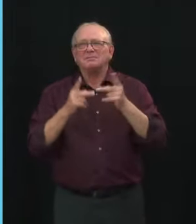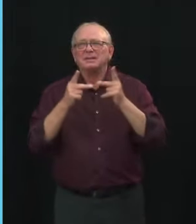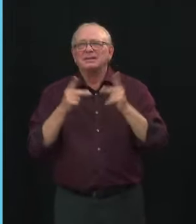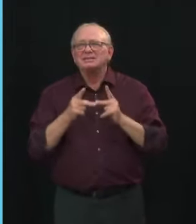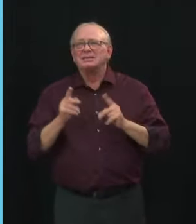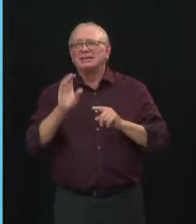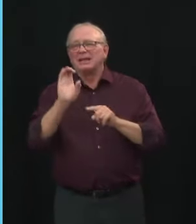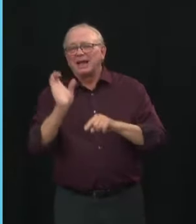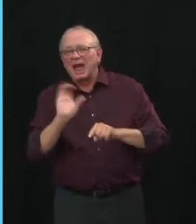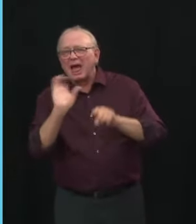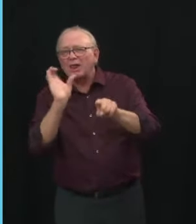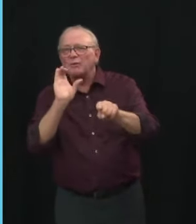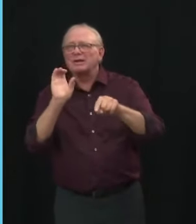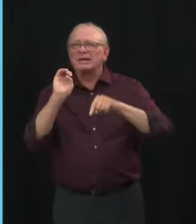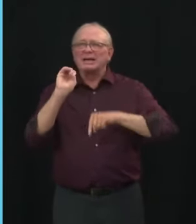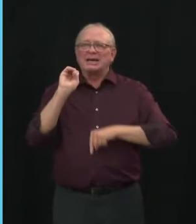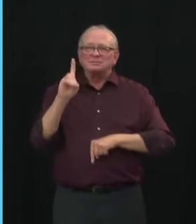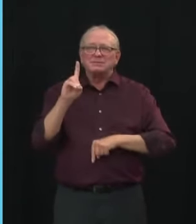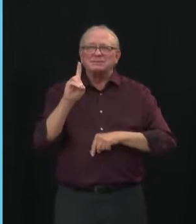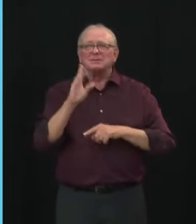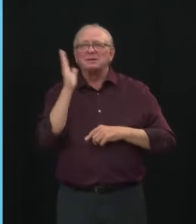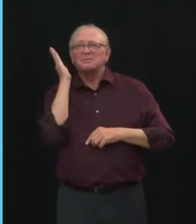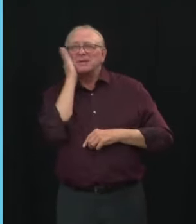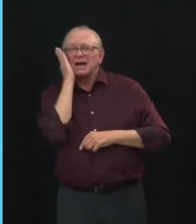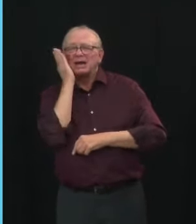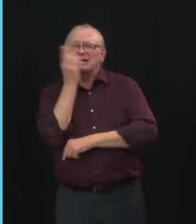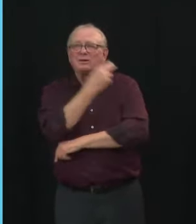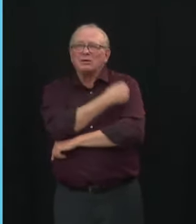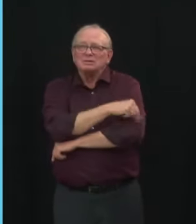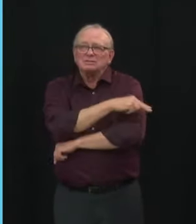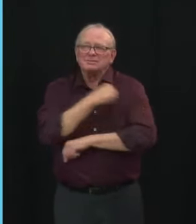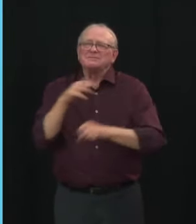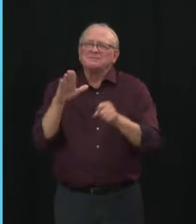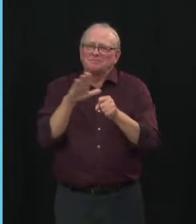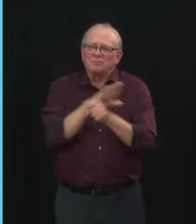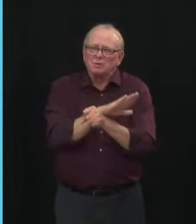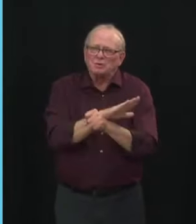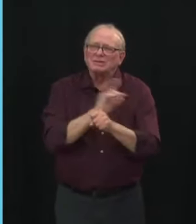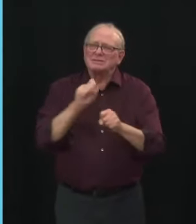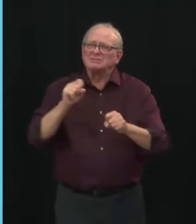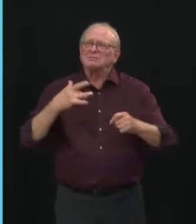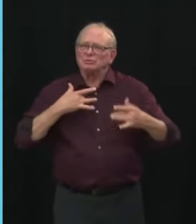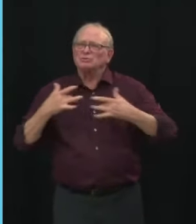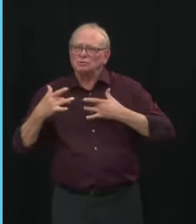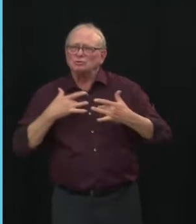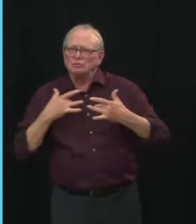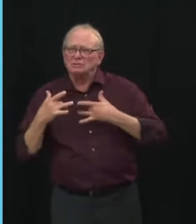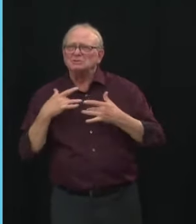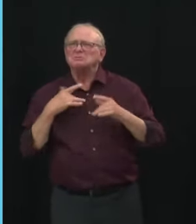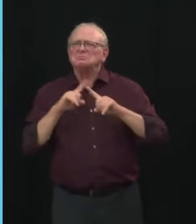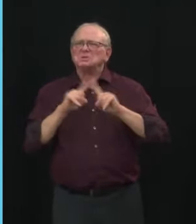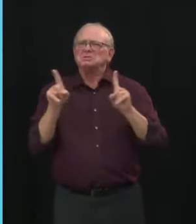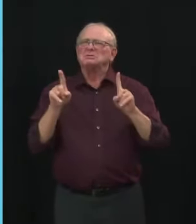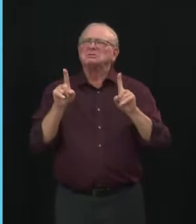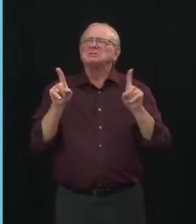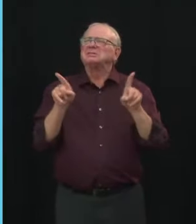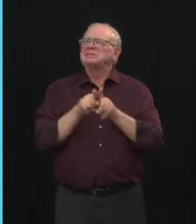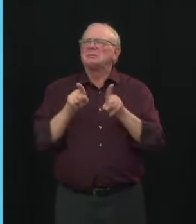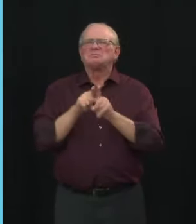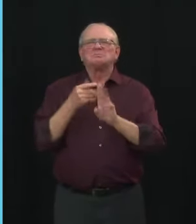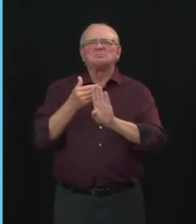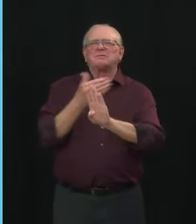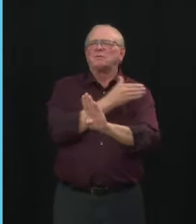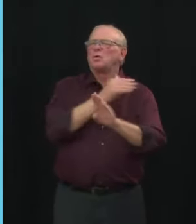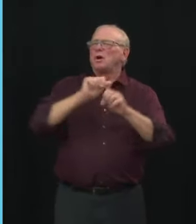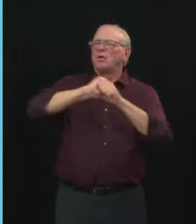before COVID. And likewise, emergency departments and EMS are continuing to see very high volumes of patients, and that means